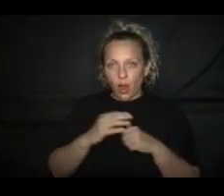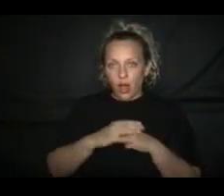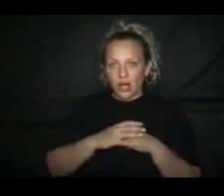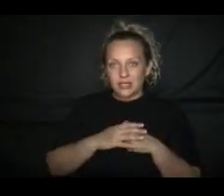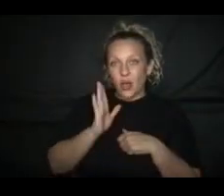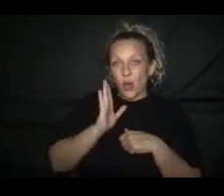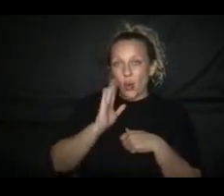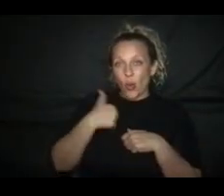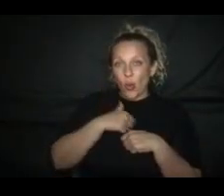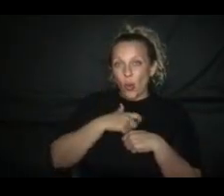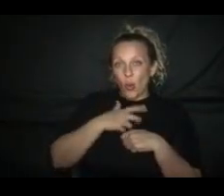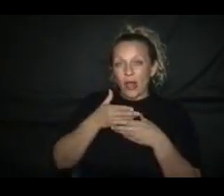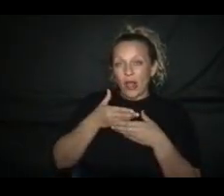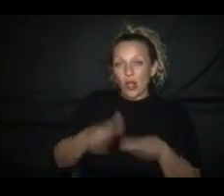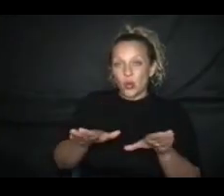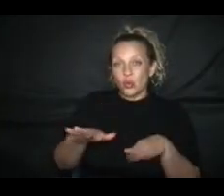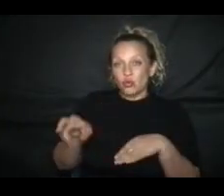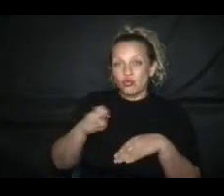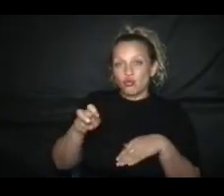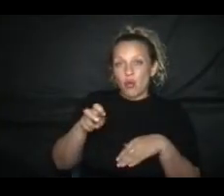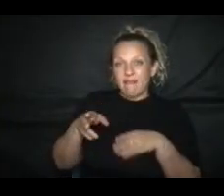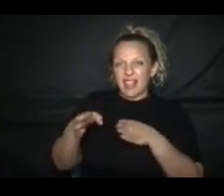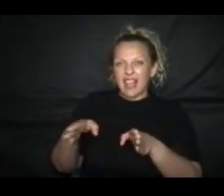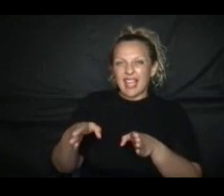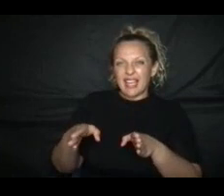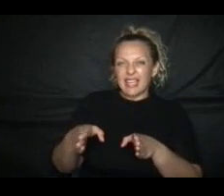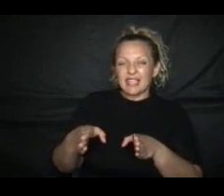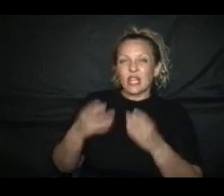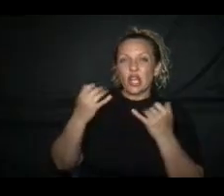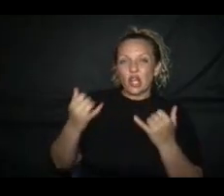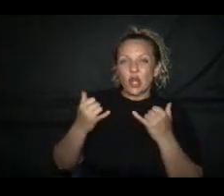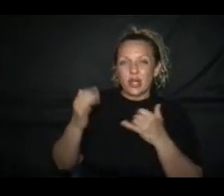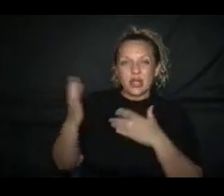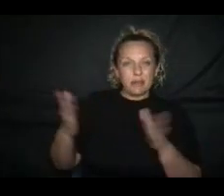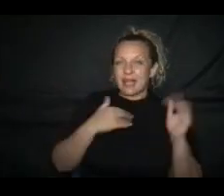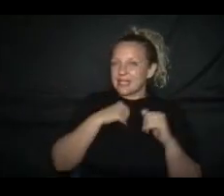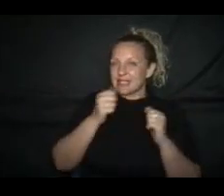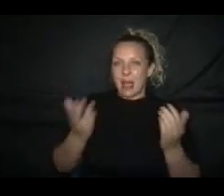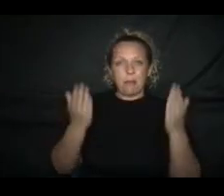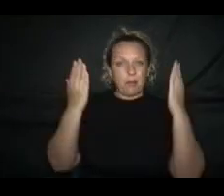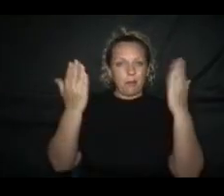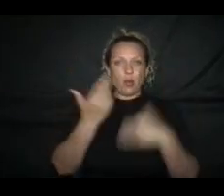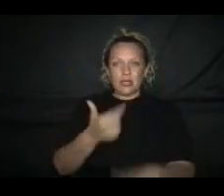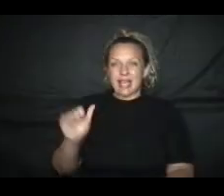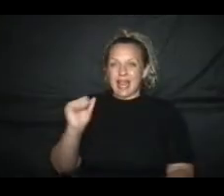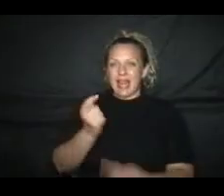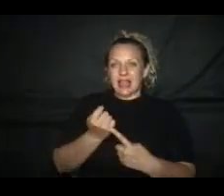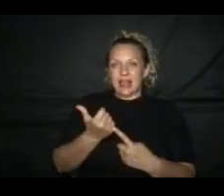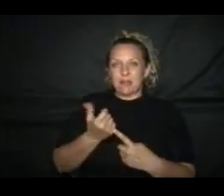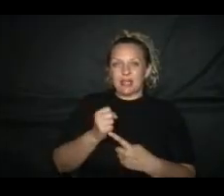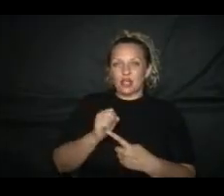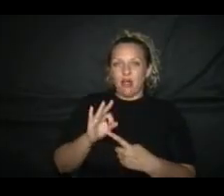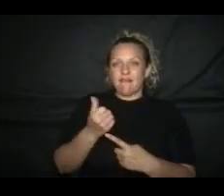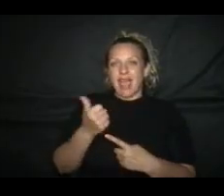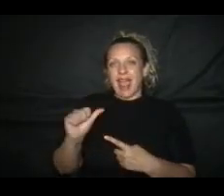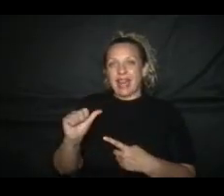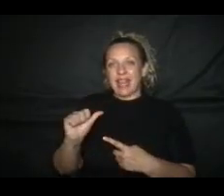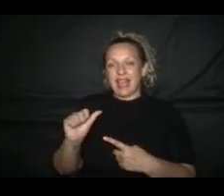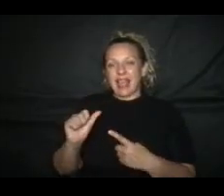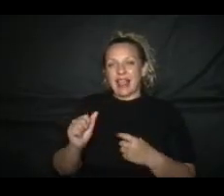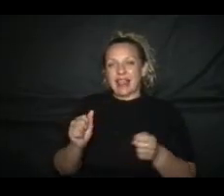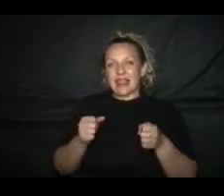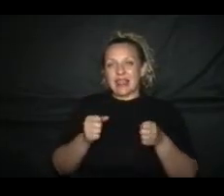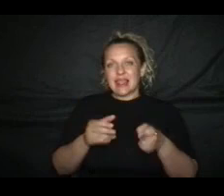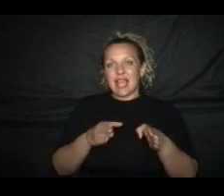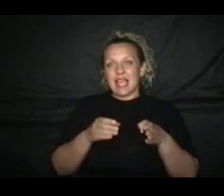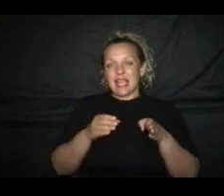lose travel lanes? Currently, the plan does not propose any elimination of any lanes. It is